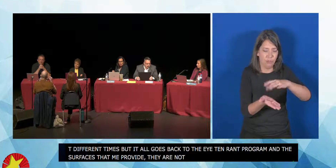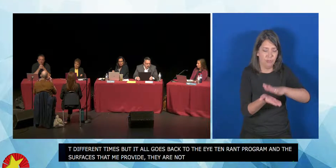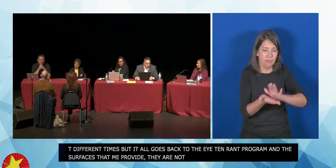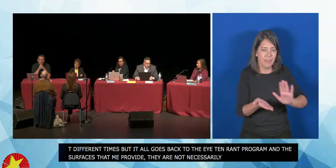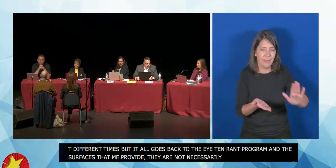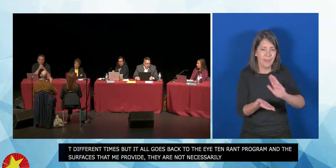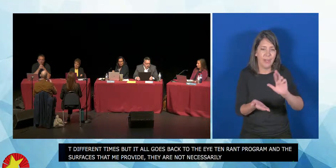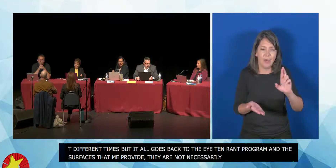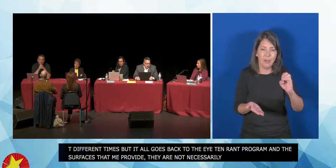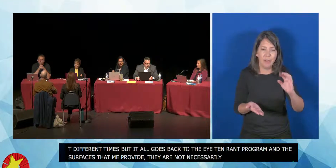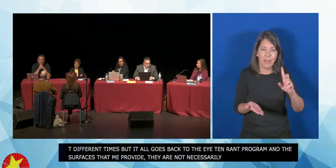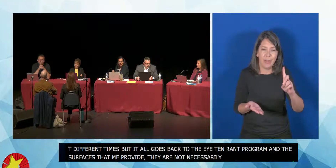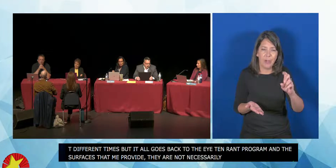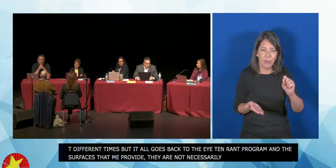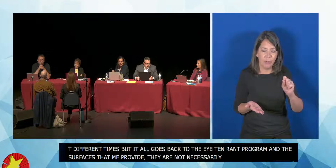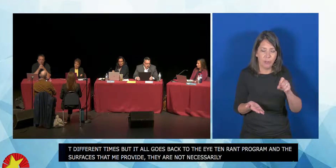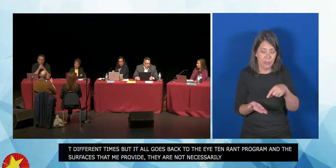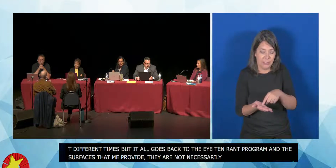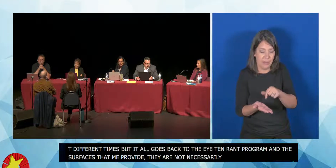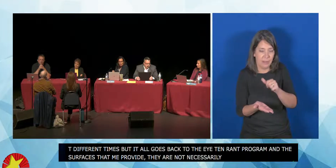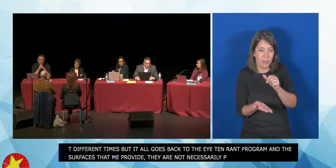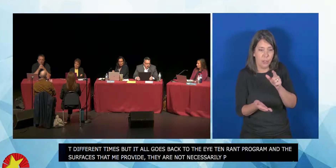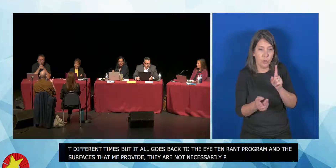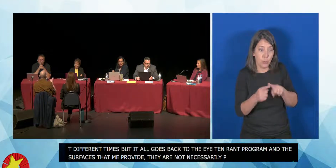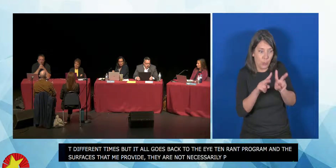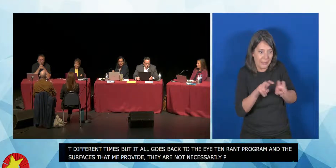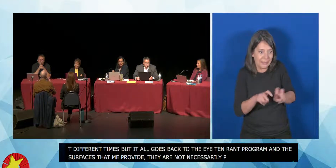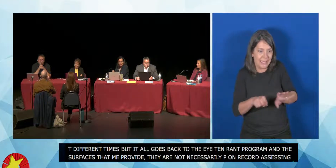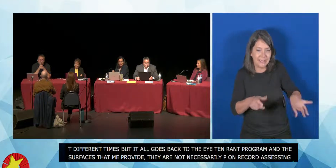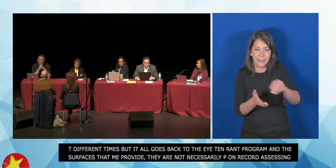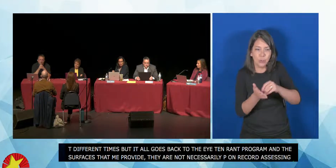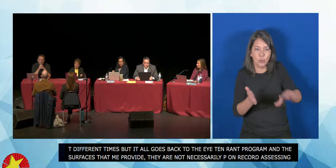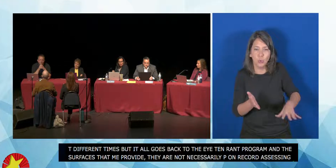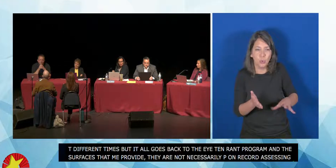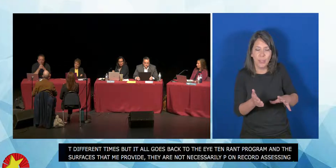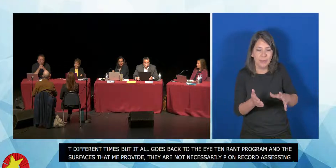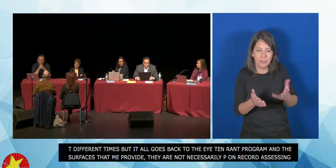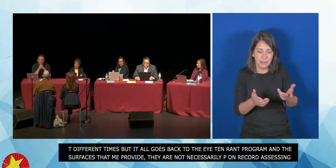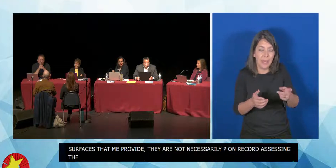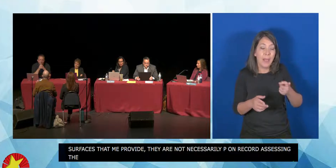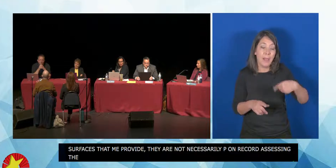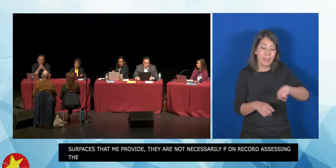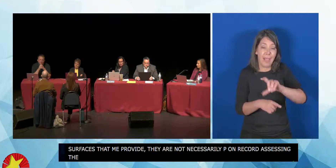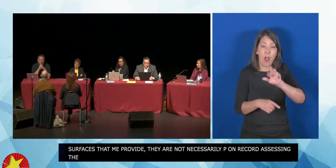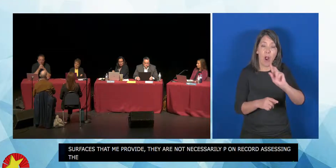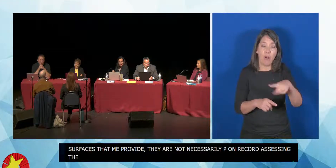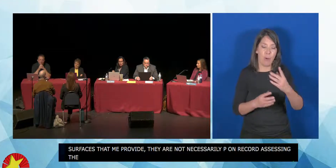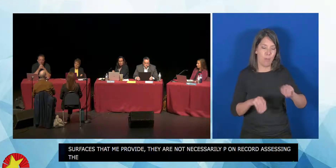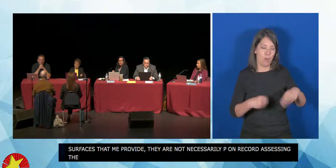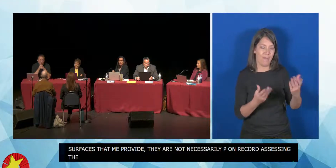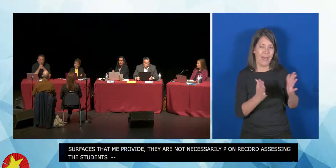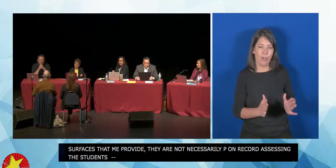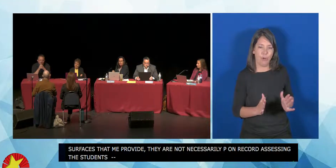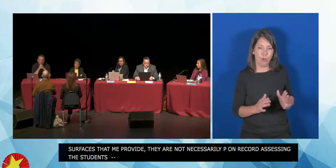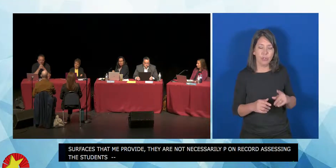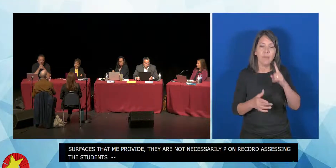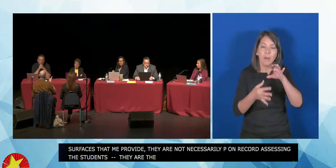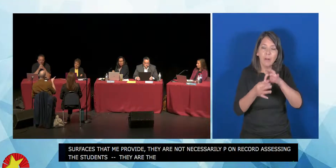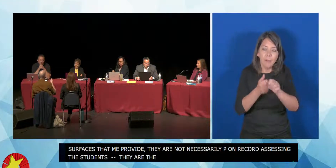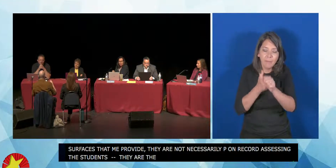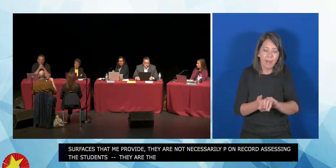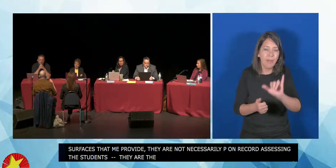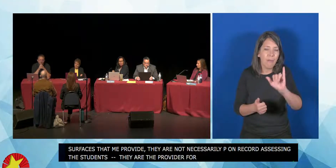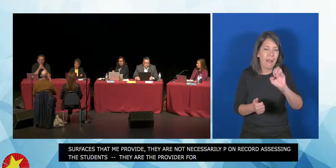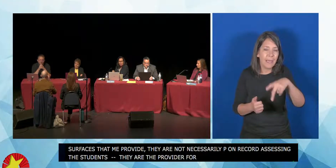assessing the students with the state assessment. They are the provider for the IEP goals as written in